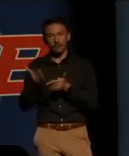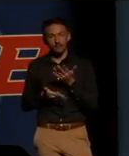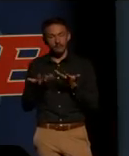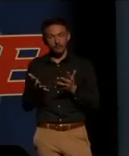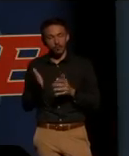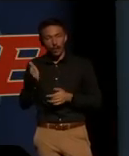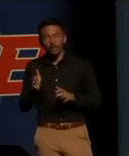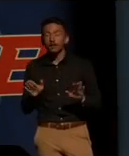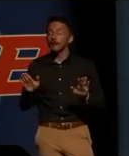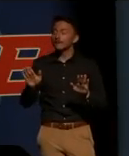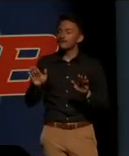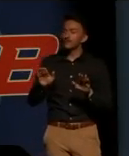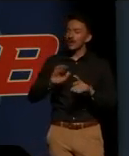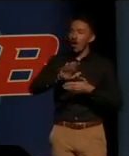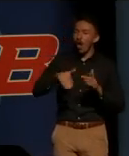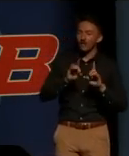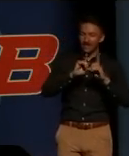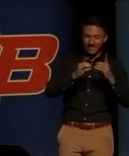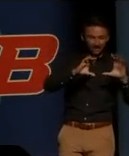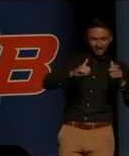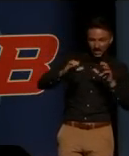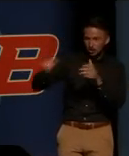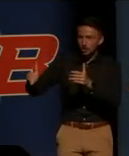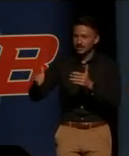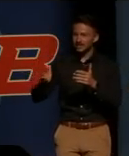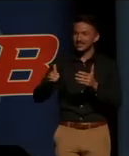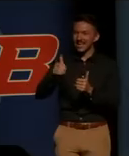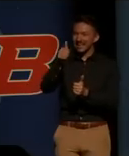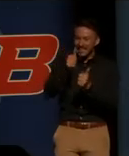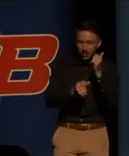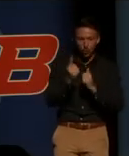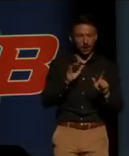All of the division's accomplishments in serving.